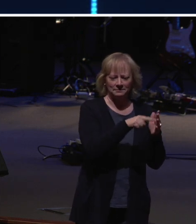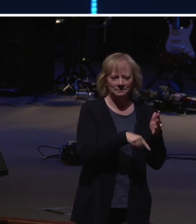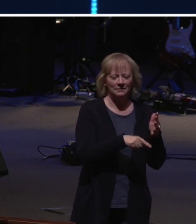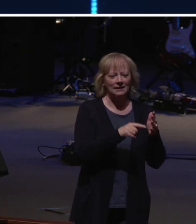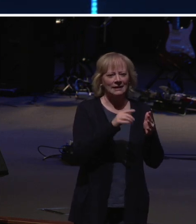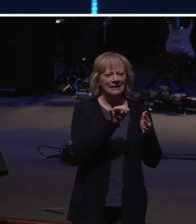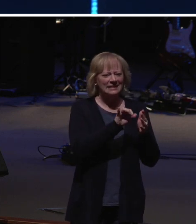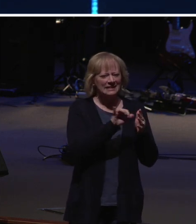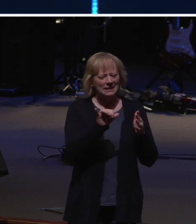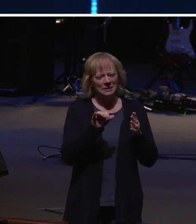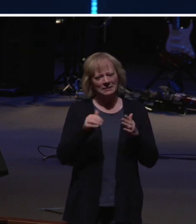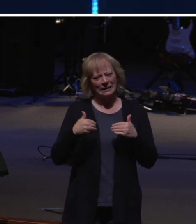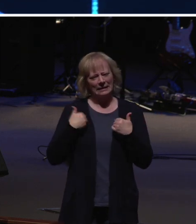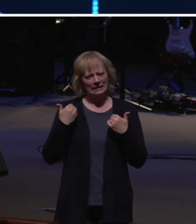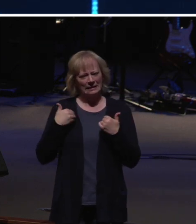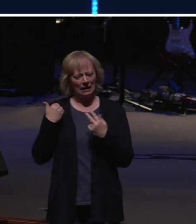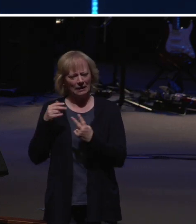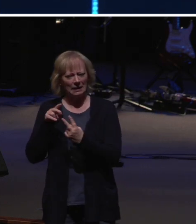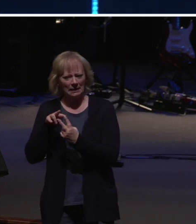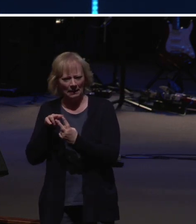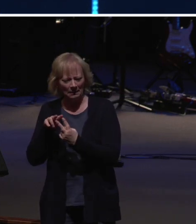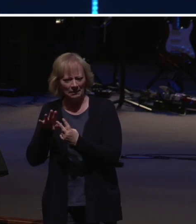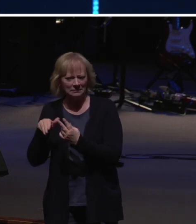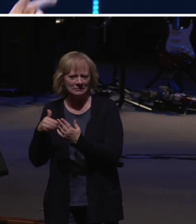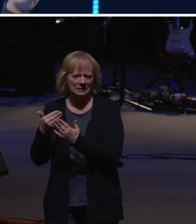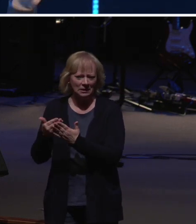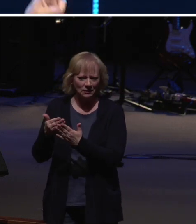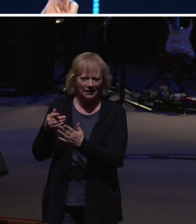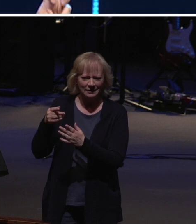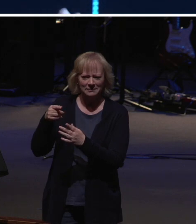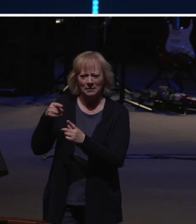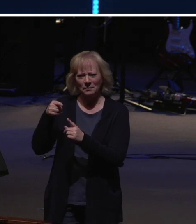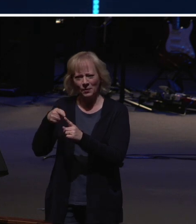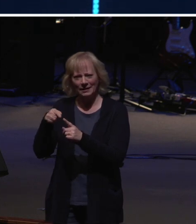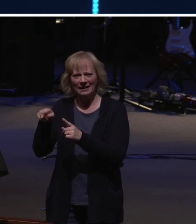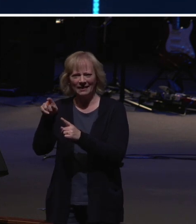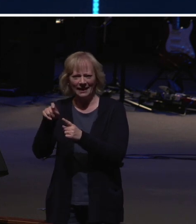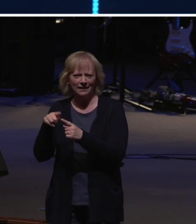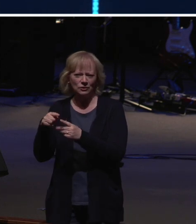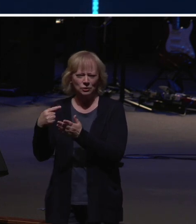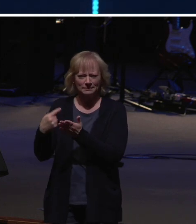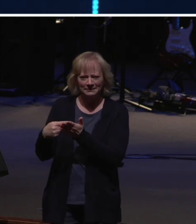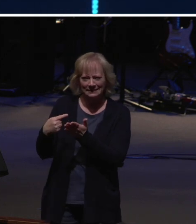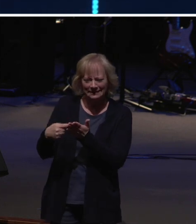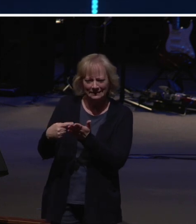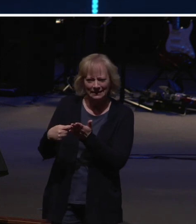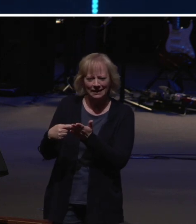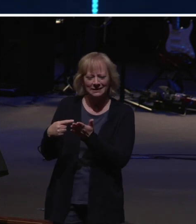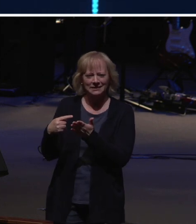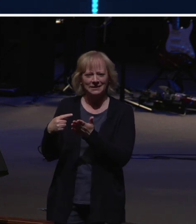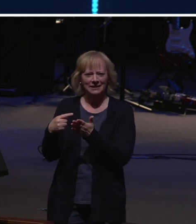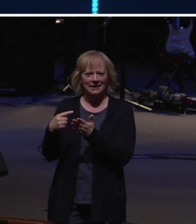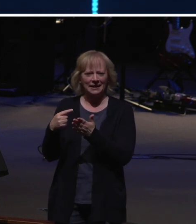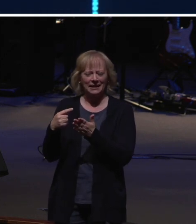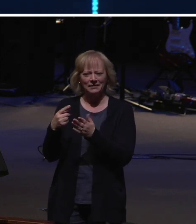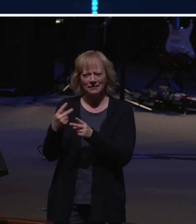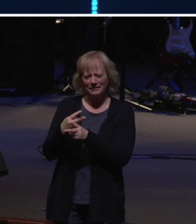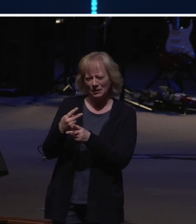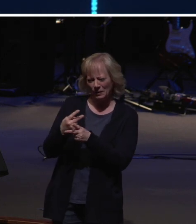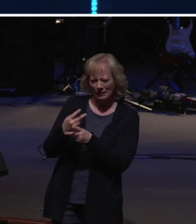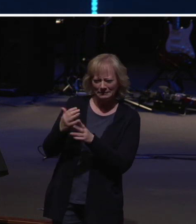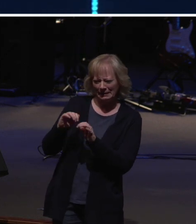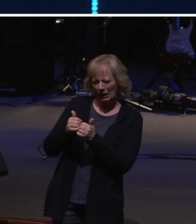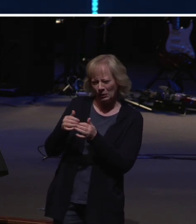couple sometimes kind of gets to that point where they have to have the talk, the DTR, and just really define the